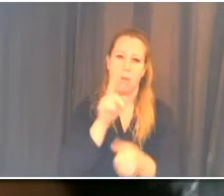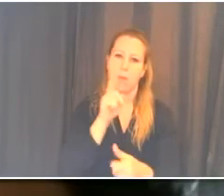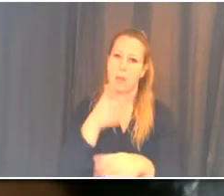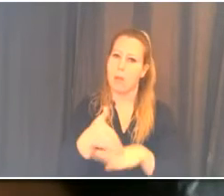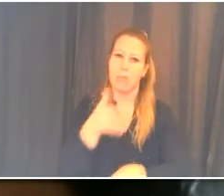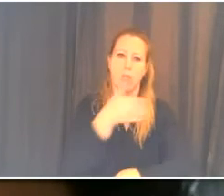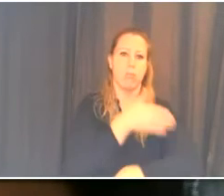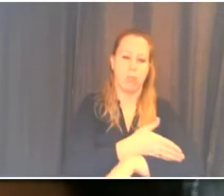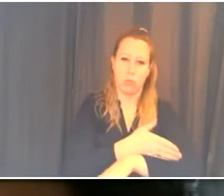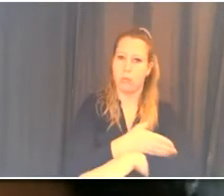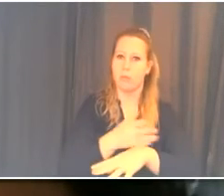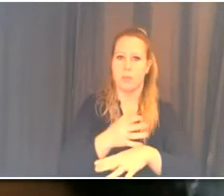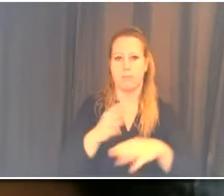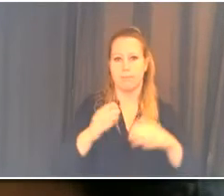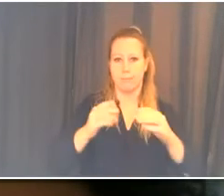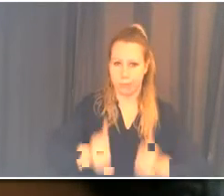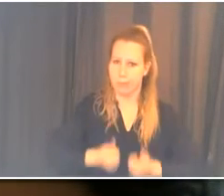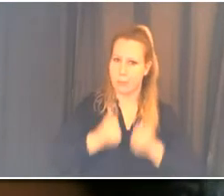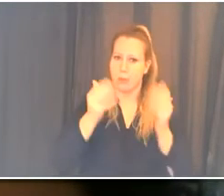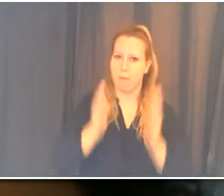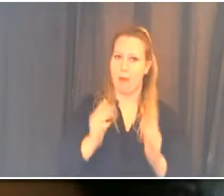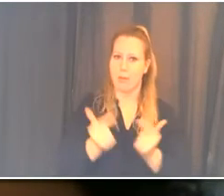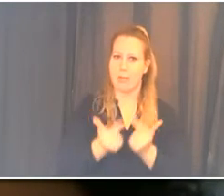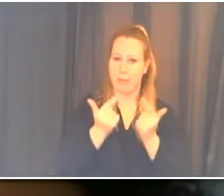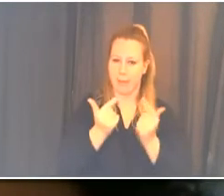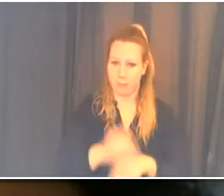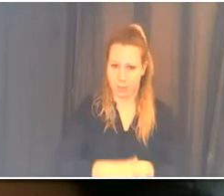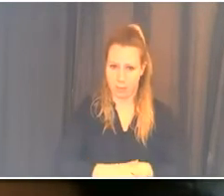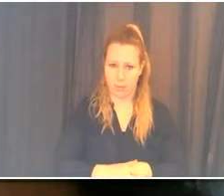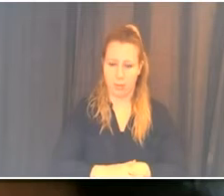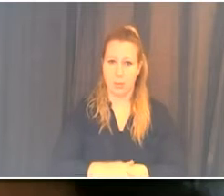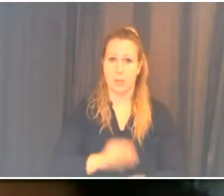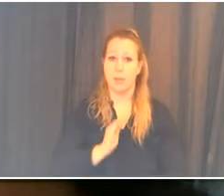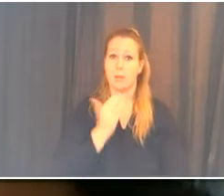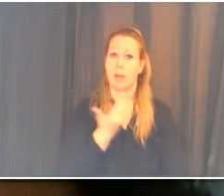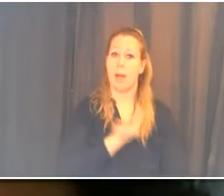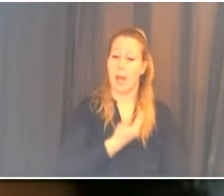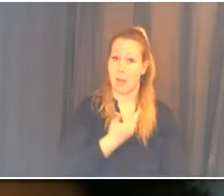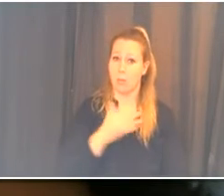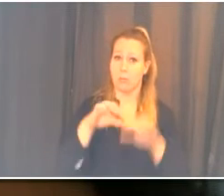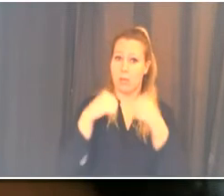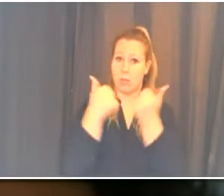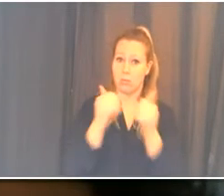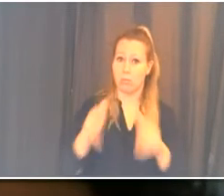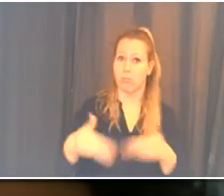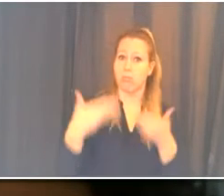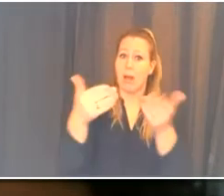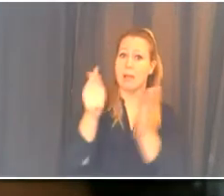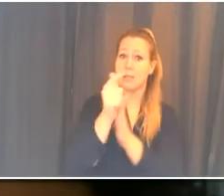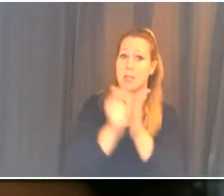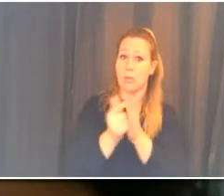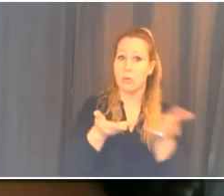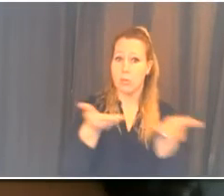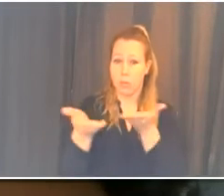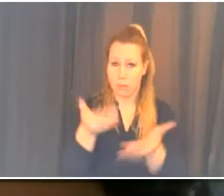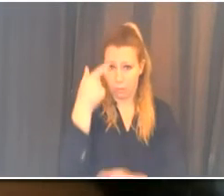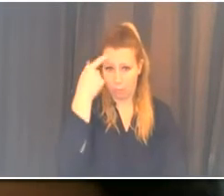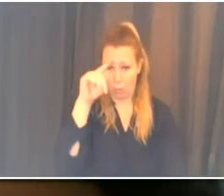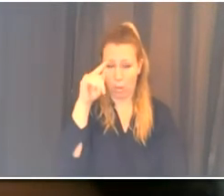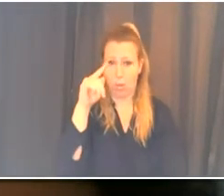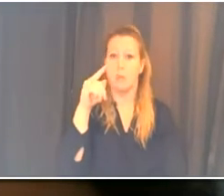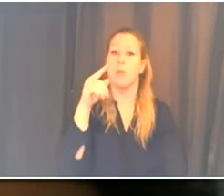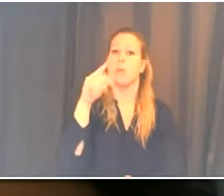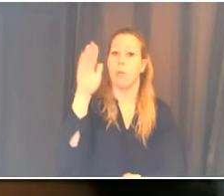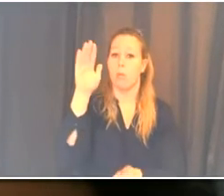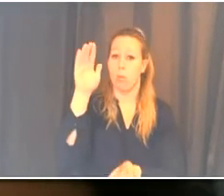immigration status during this Public Health Emergency lsnyc continues to provide comprehensive